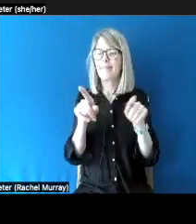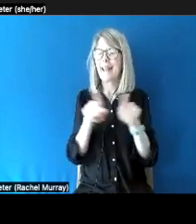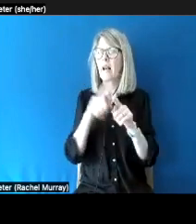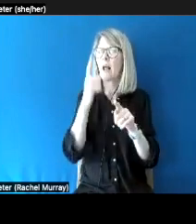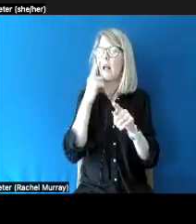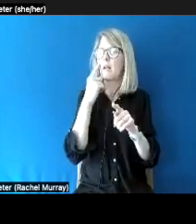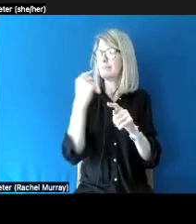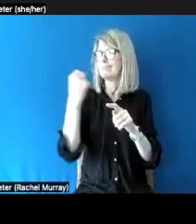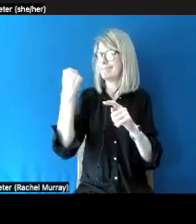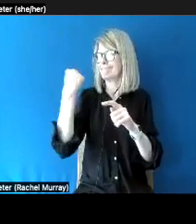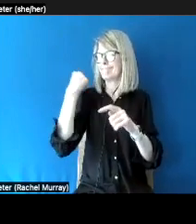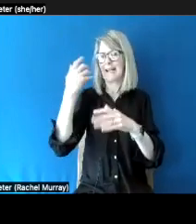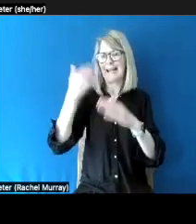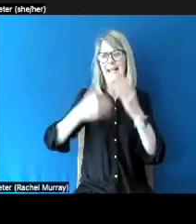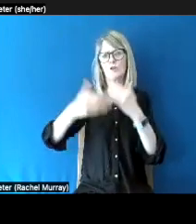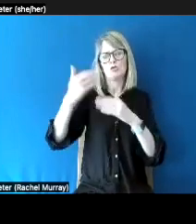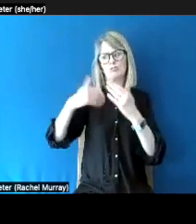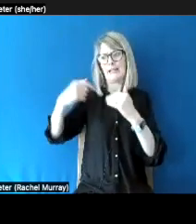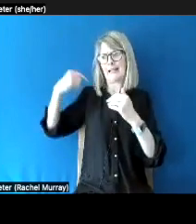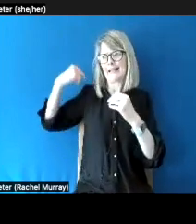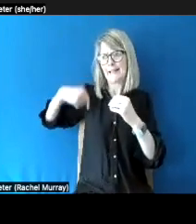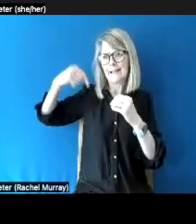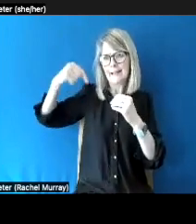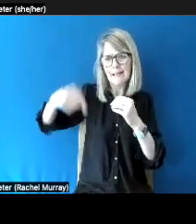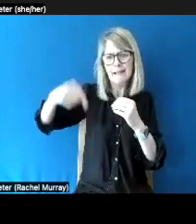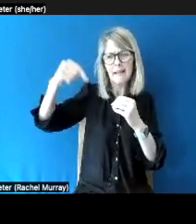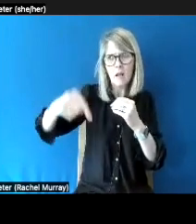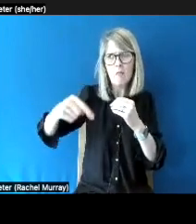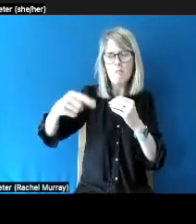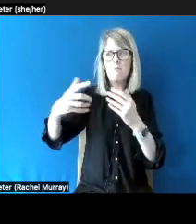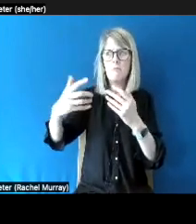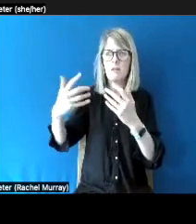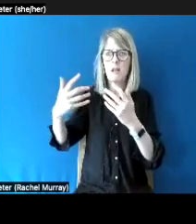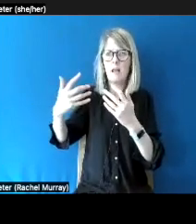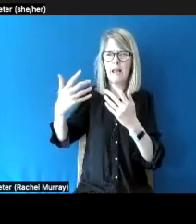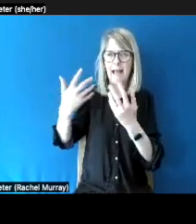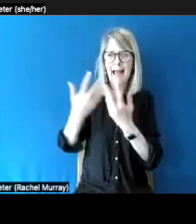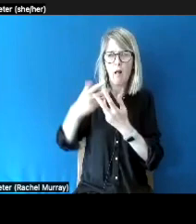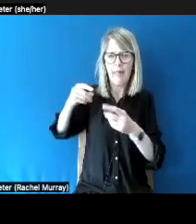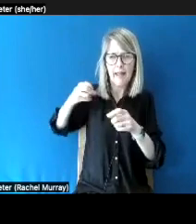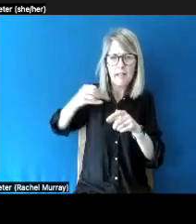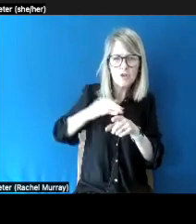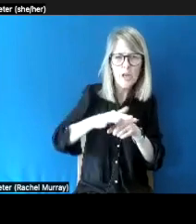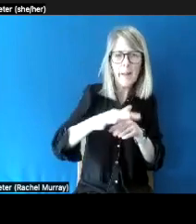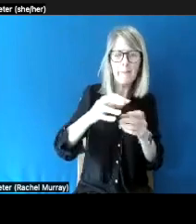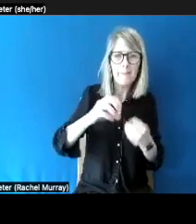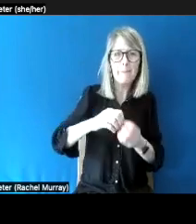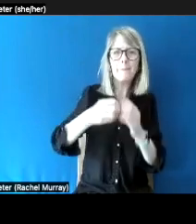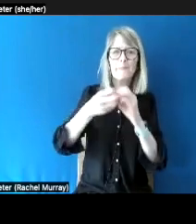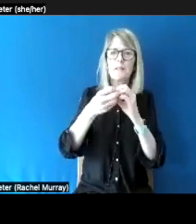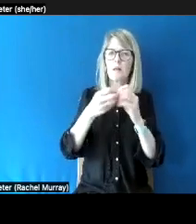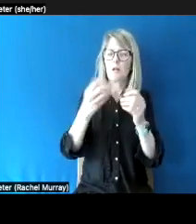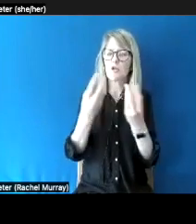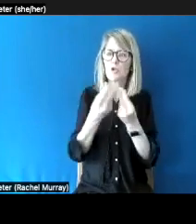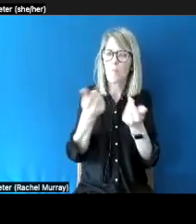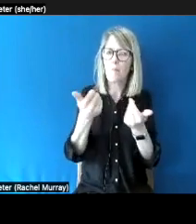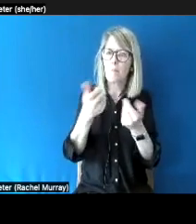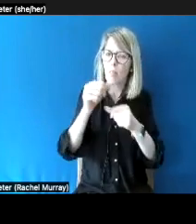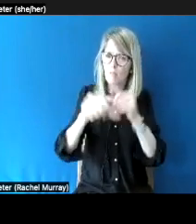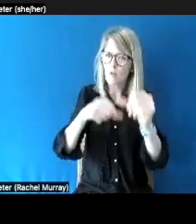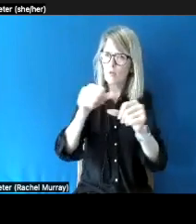that shapes some of the processes that we come to understand and take for granted within the Church of